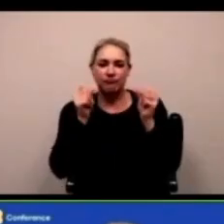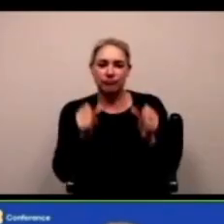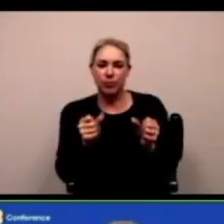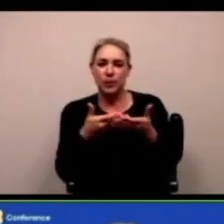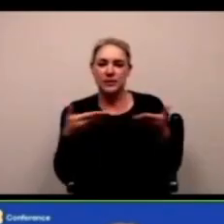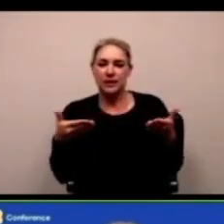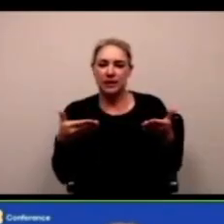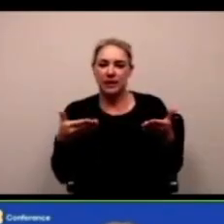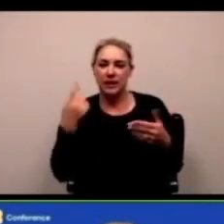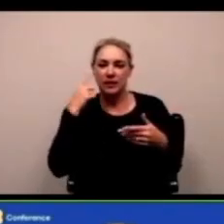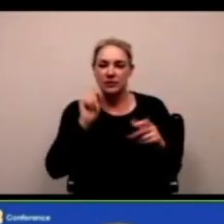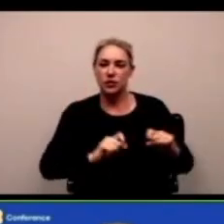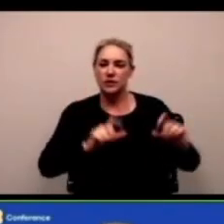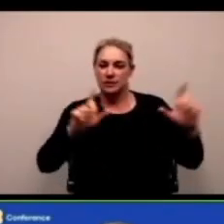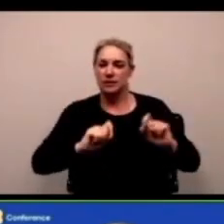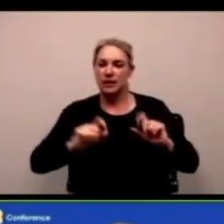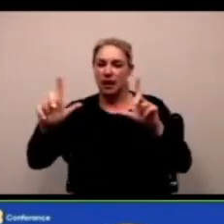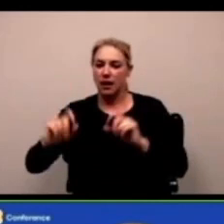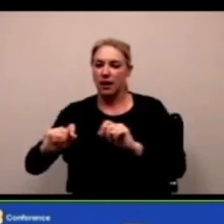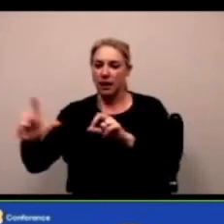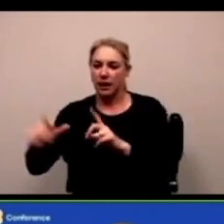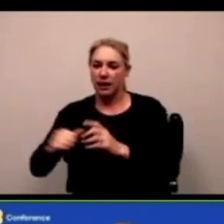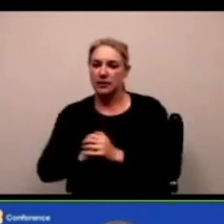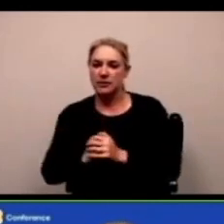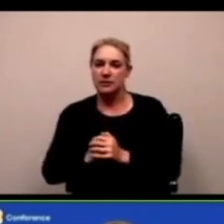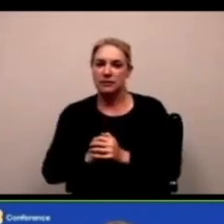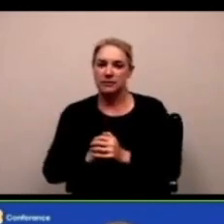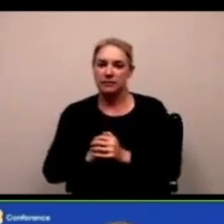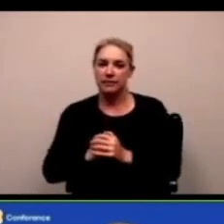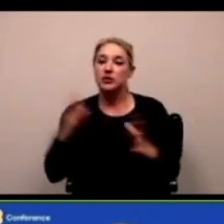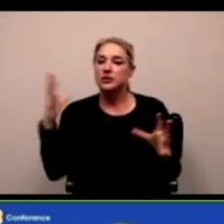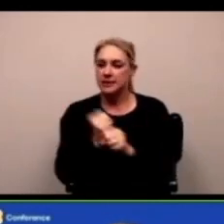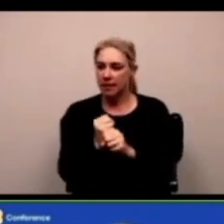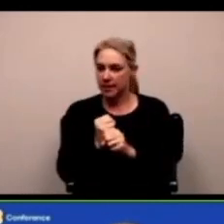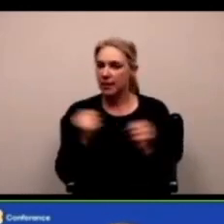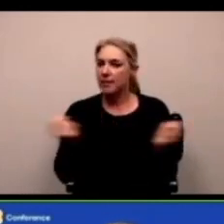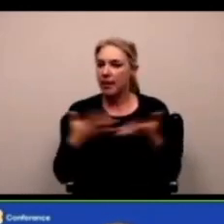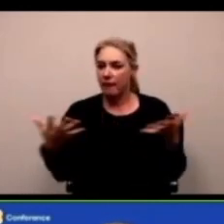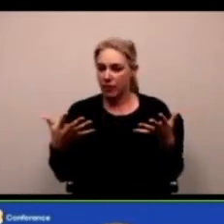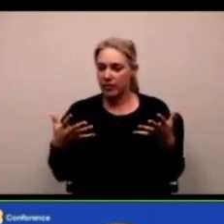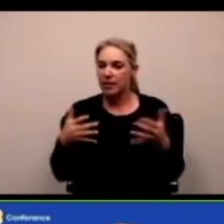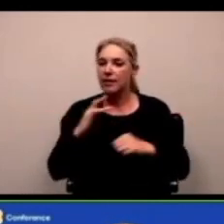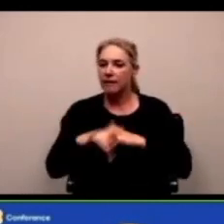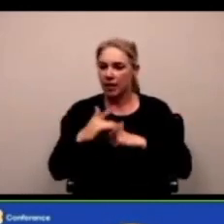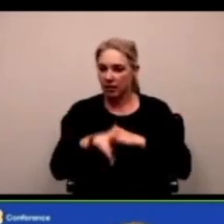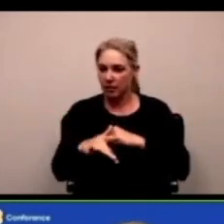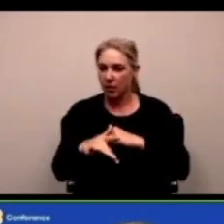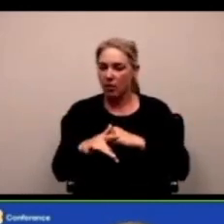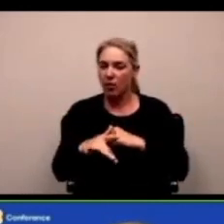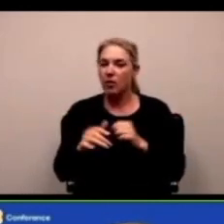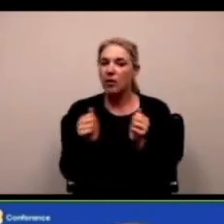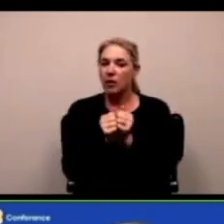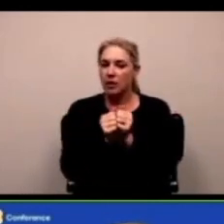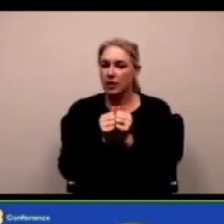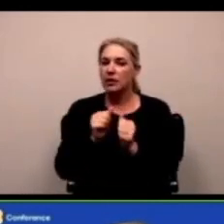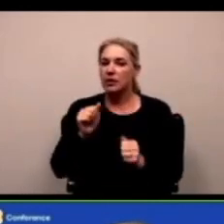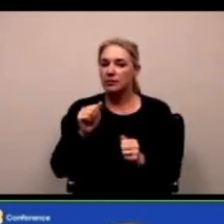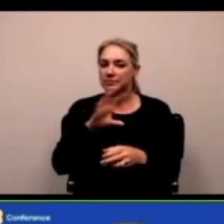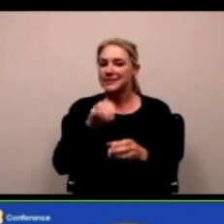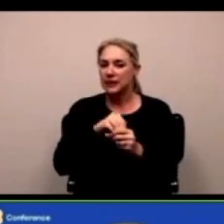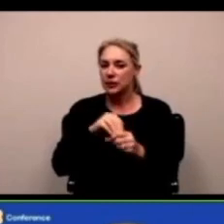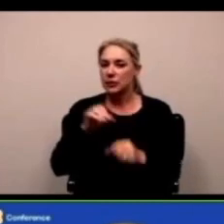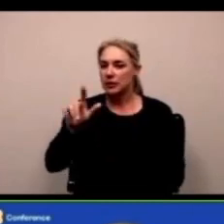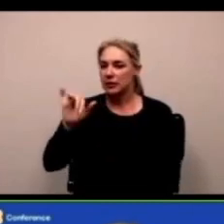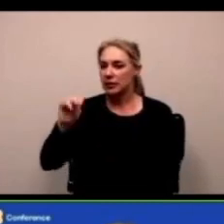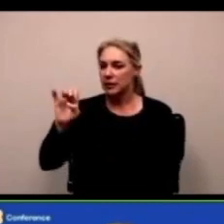deck for students, just things available in one place and with all the links that they need. So I like giving them examples